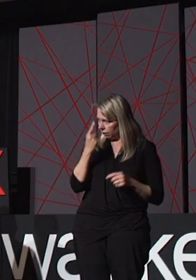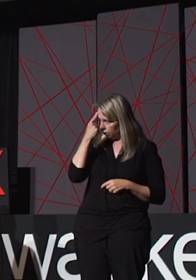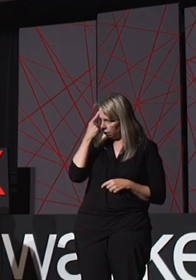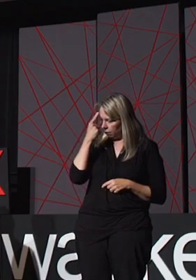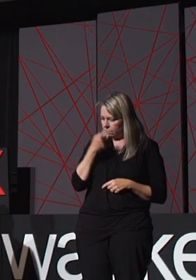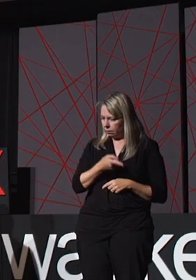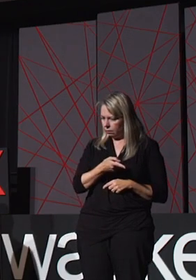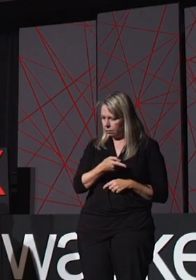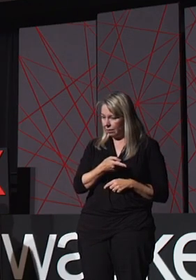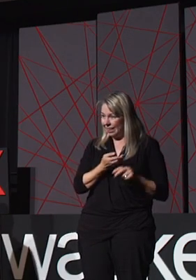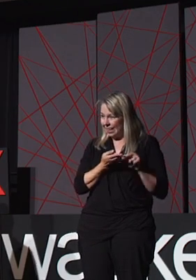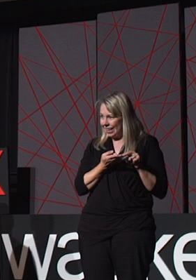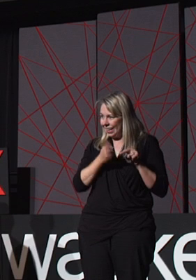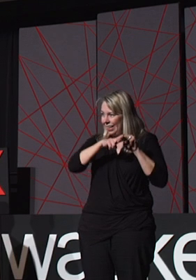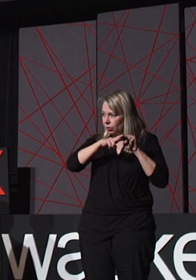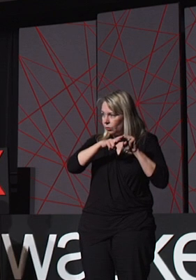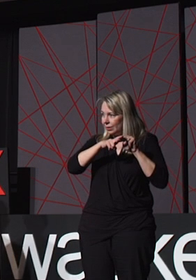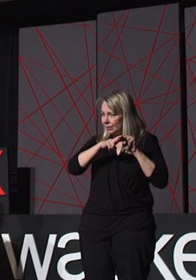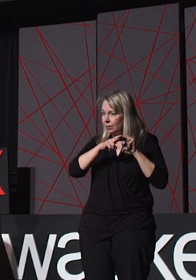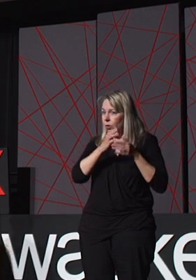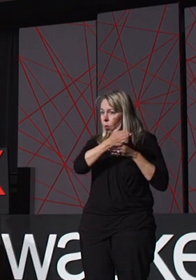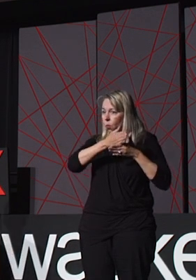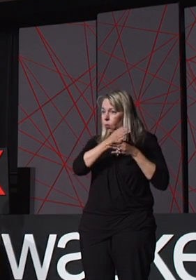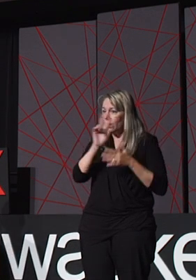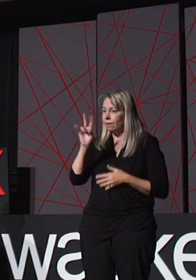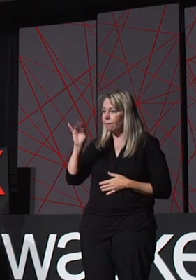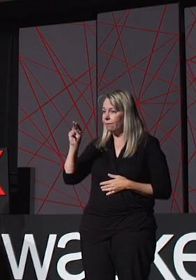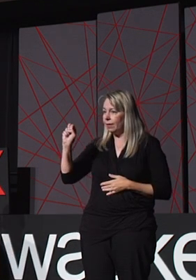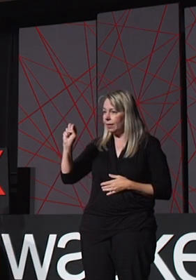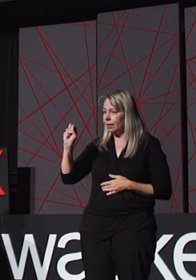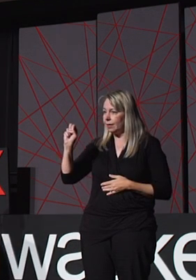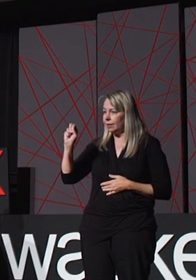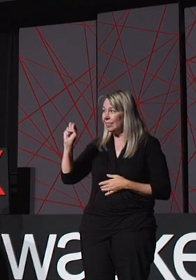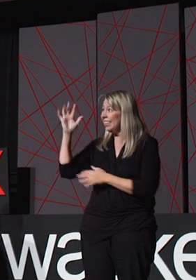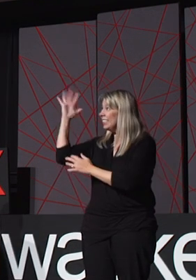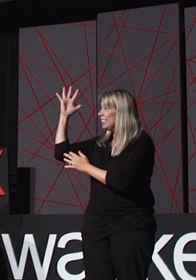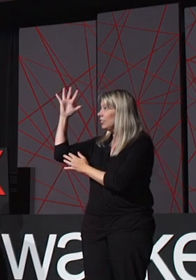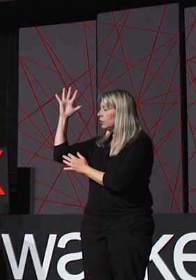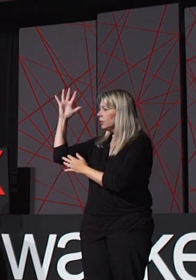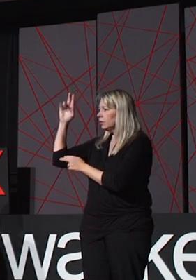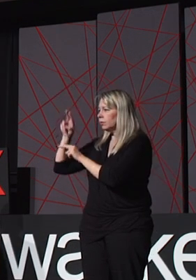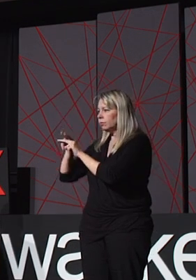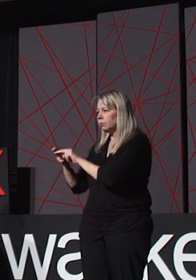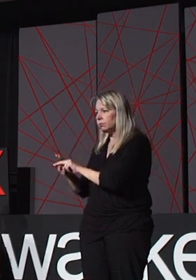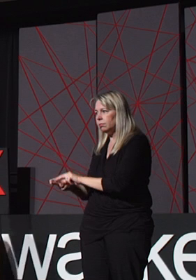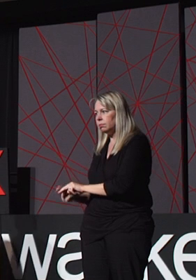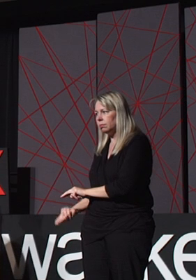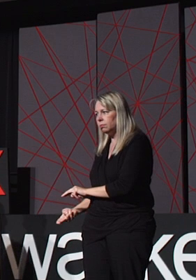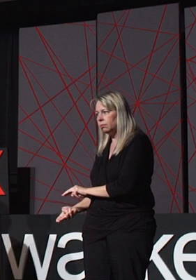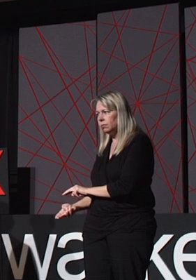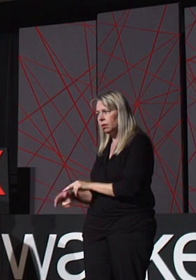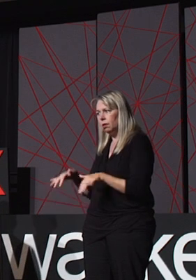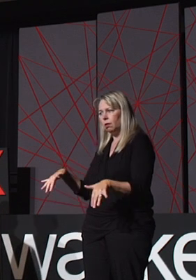We're getting an increase in these woody vines, and the trees are beginning to decrease. Well, this was very